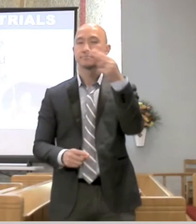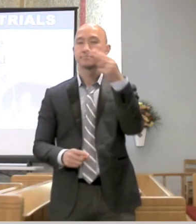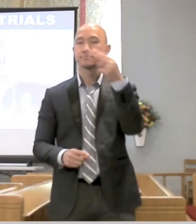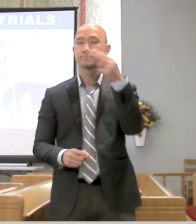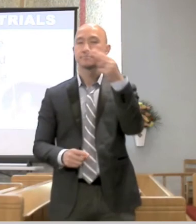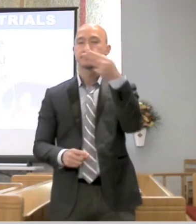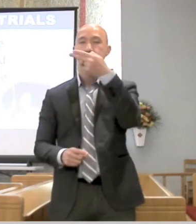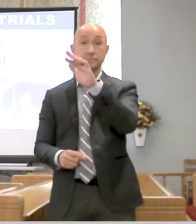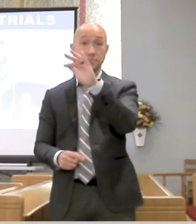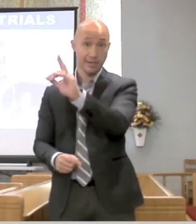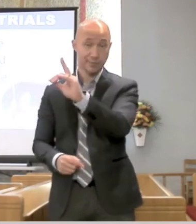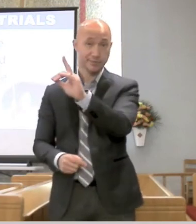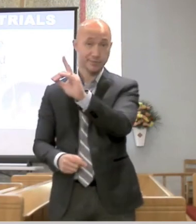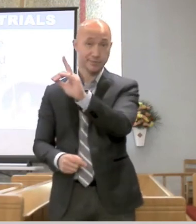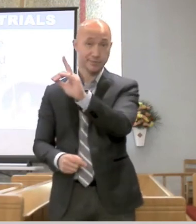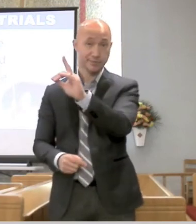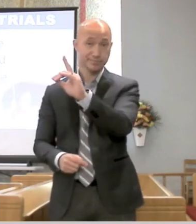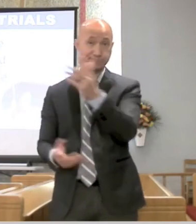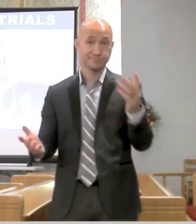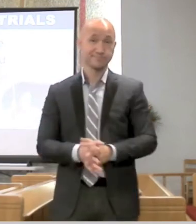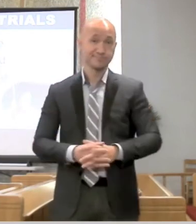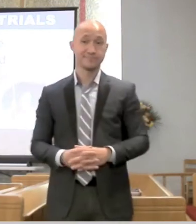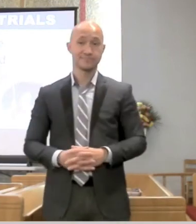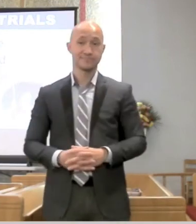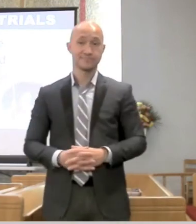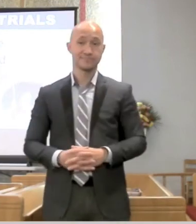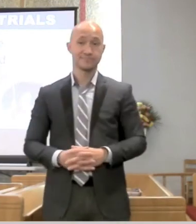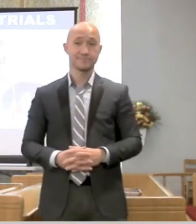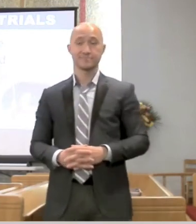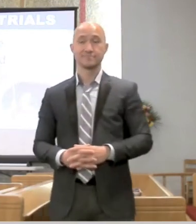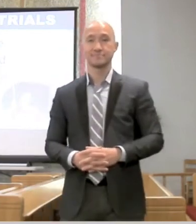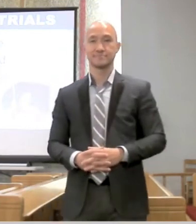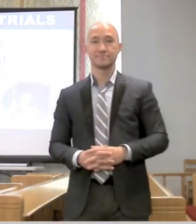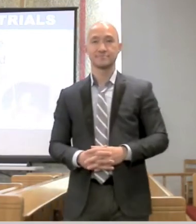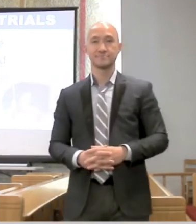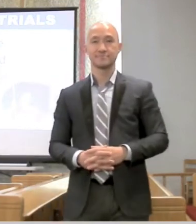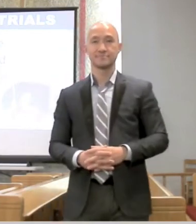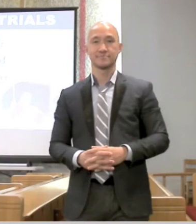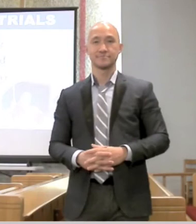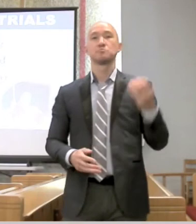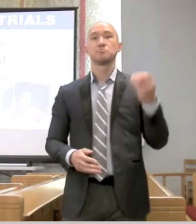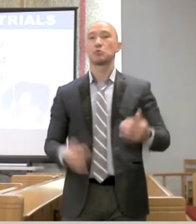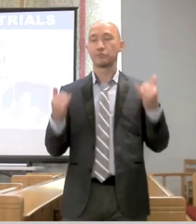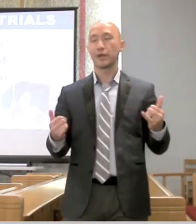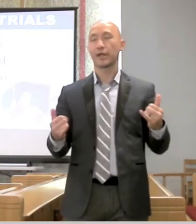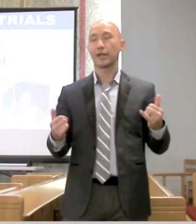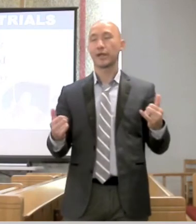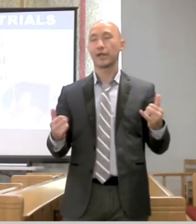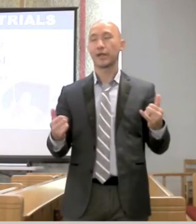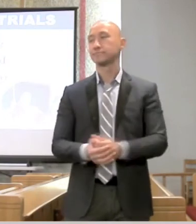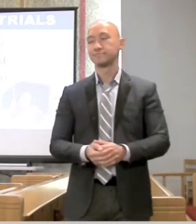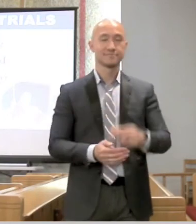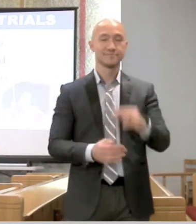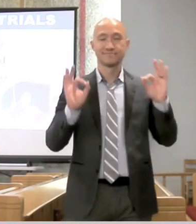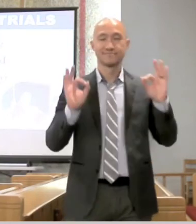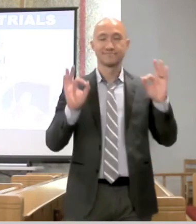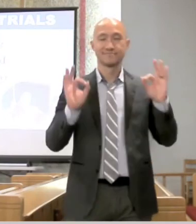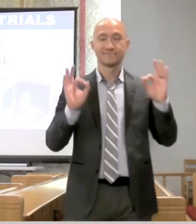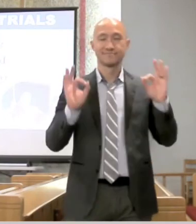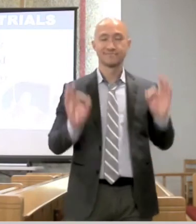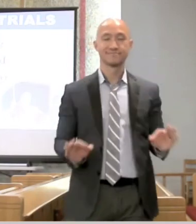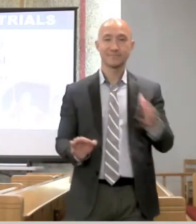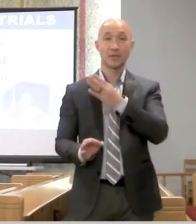very influential. When you read about the history behind this, Herod was much more influential than Pilate